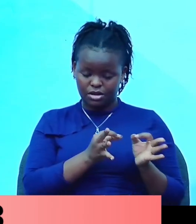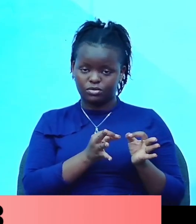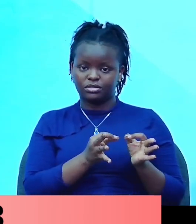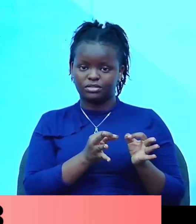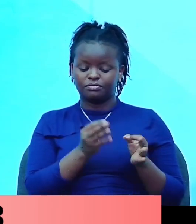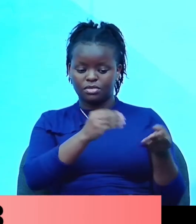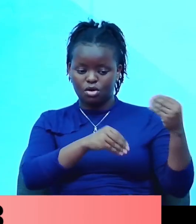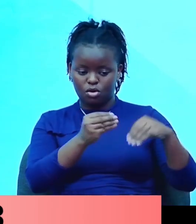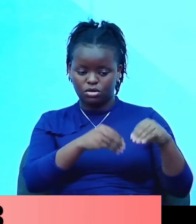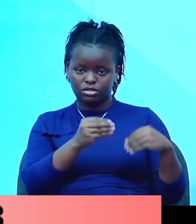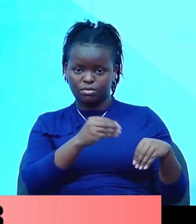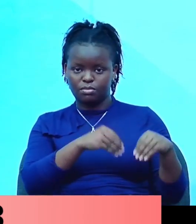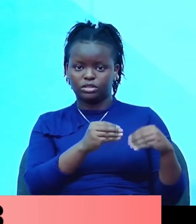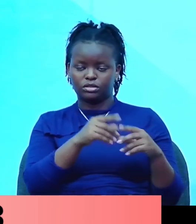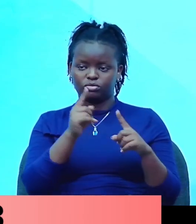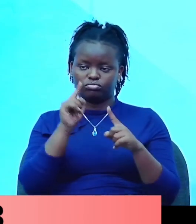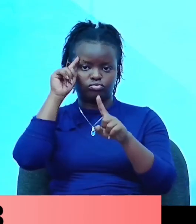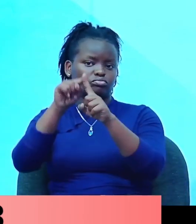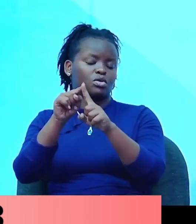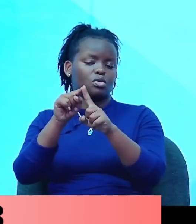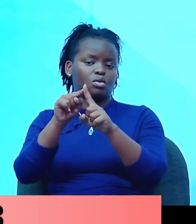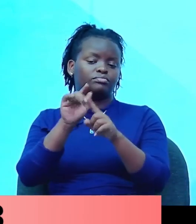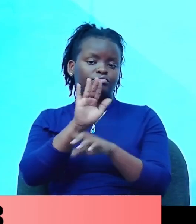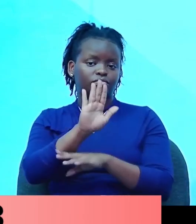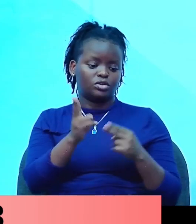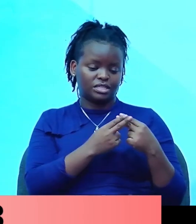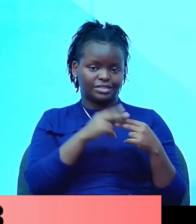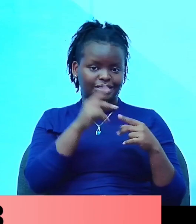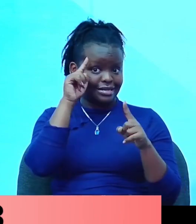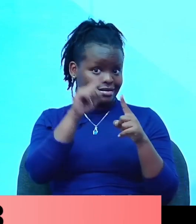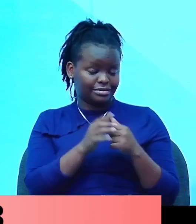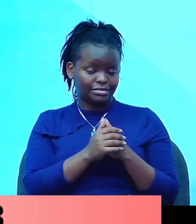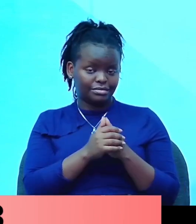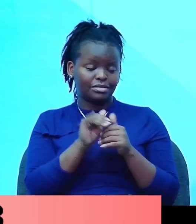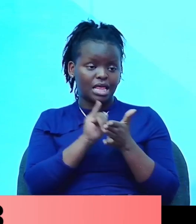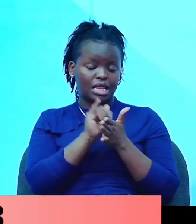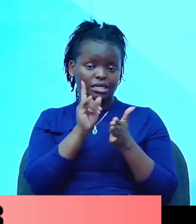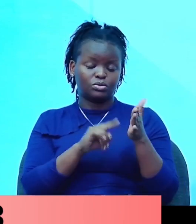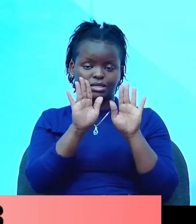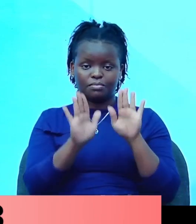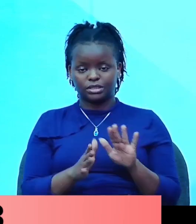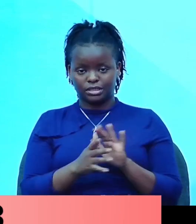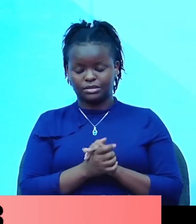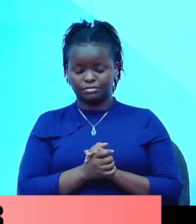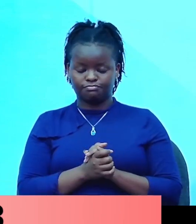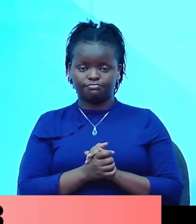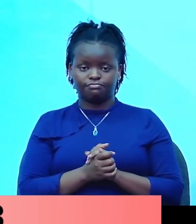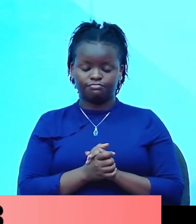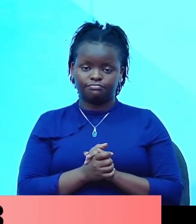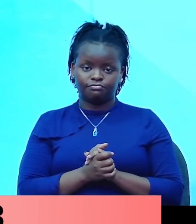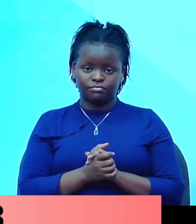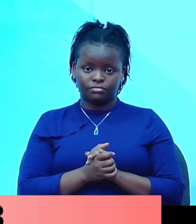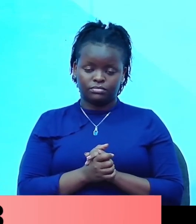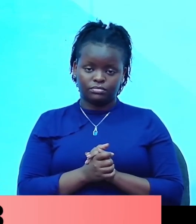towards your goal and your savings target. That's really what is important for people. Nice. At this particular